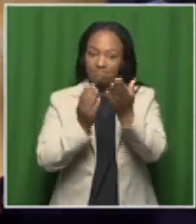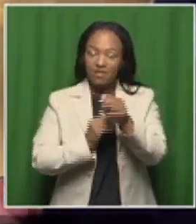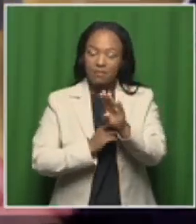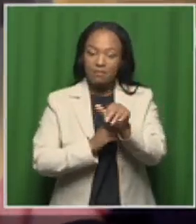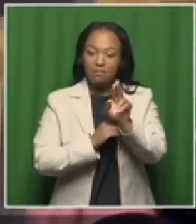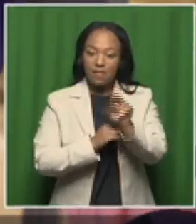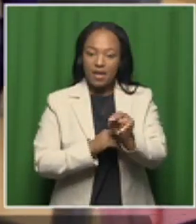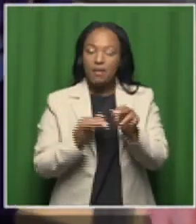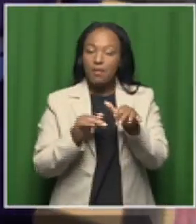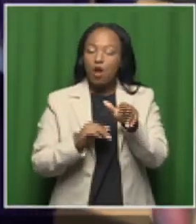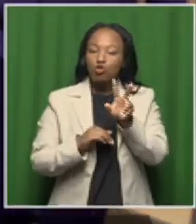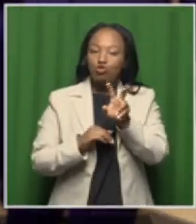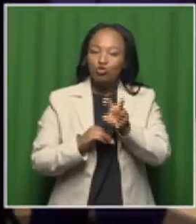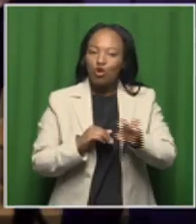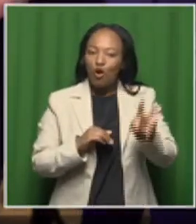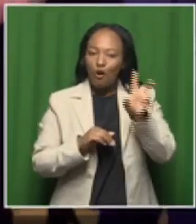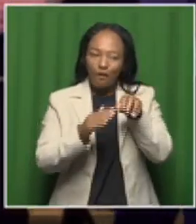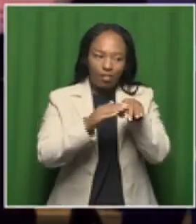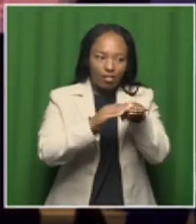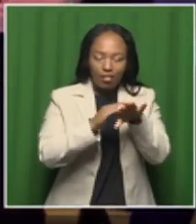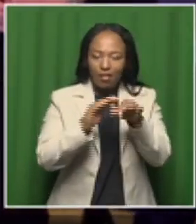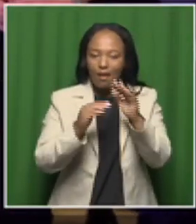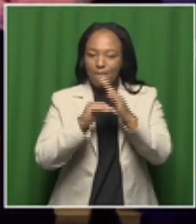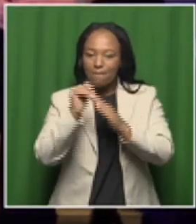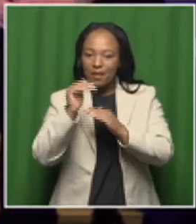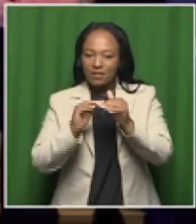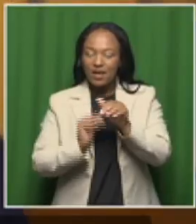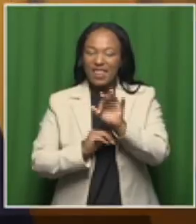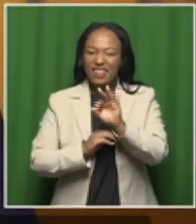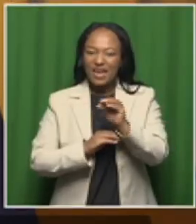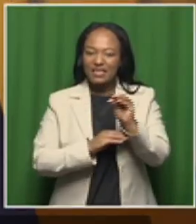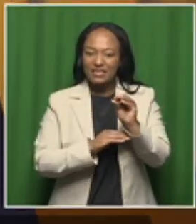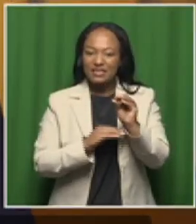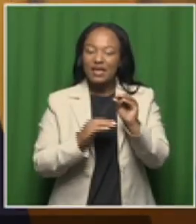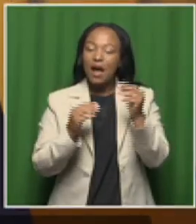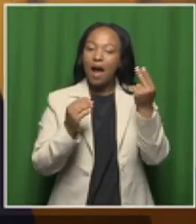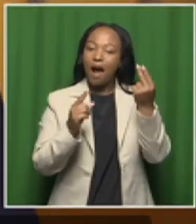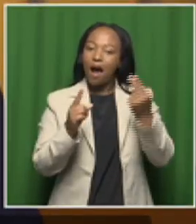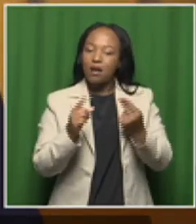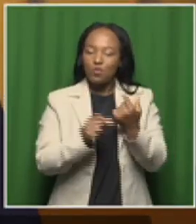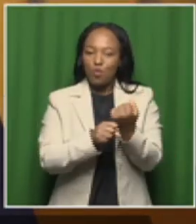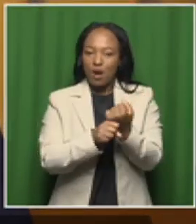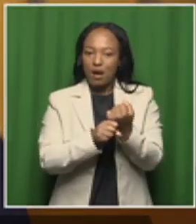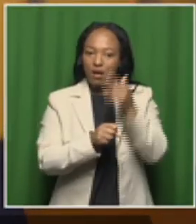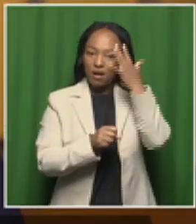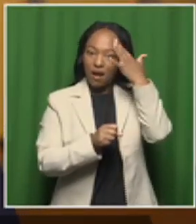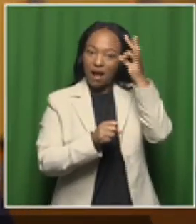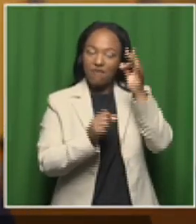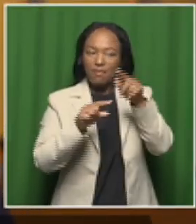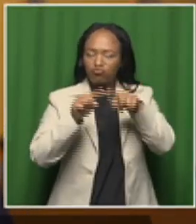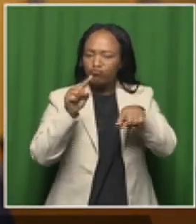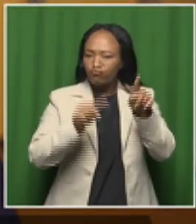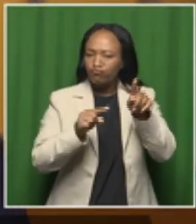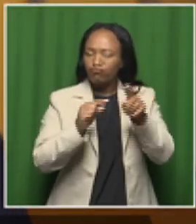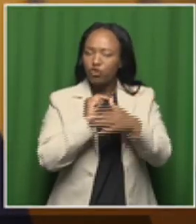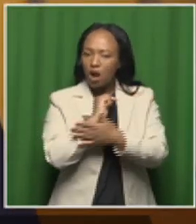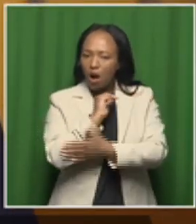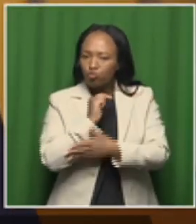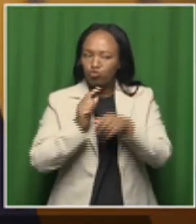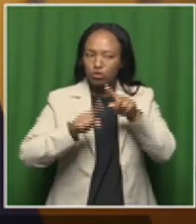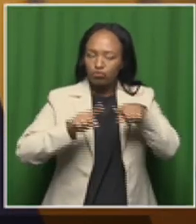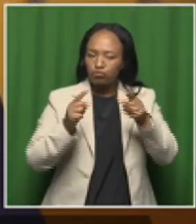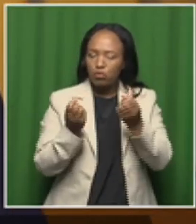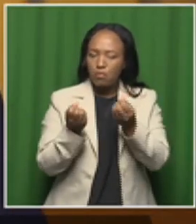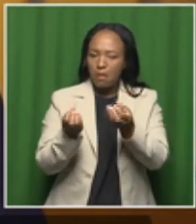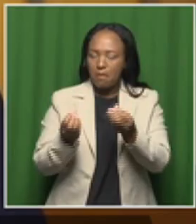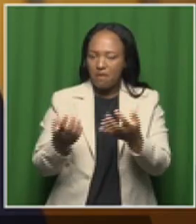on tours of the building. There's over 300 artworks from around the world here that were gifted by governments, foundations, member states. And artwork was a